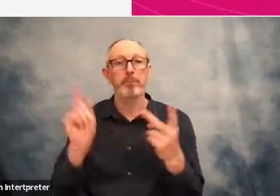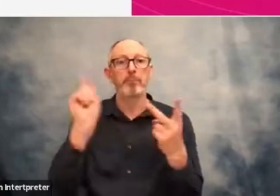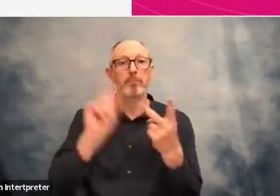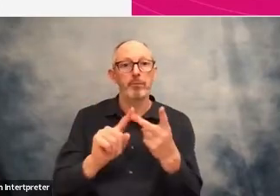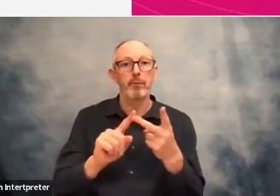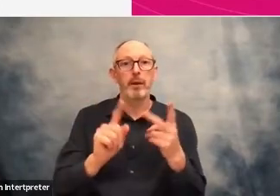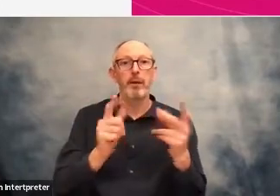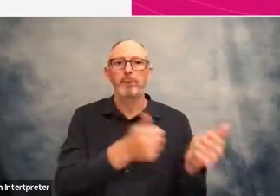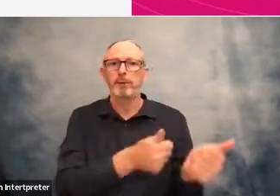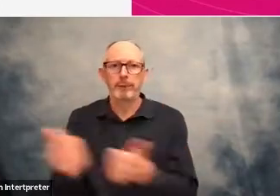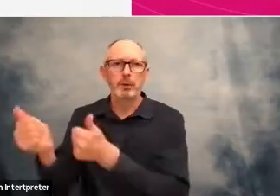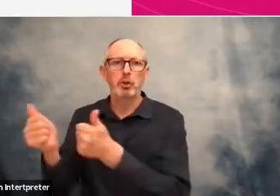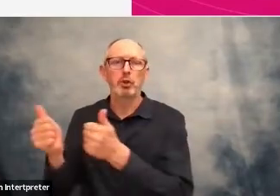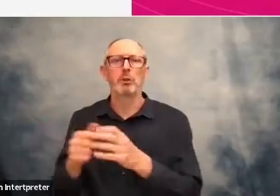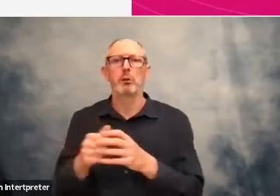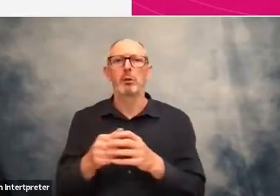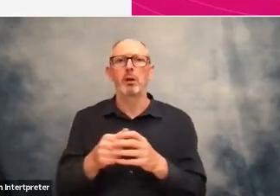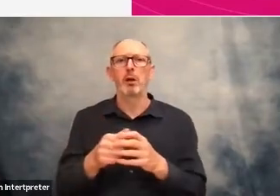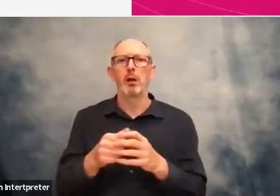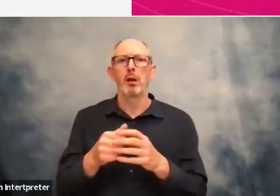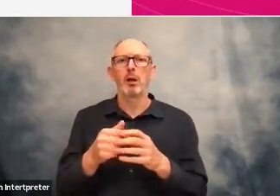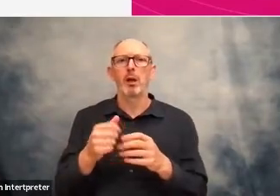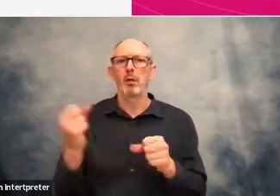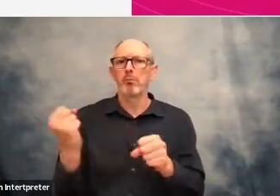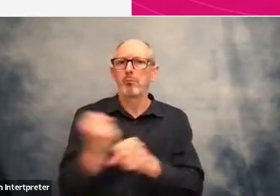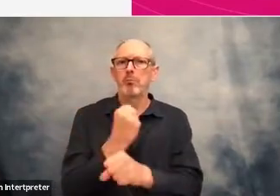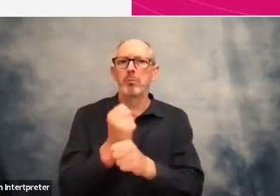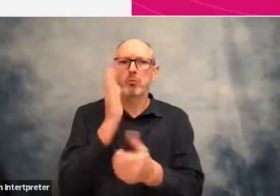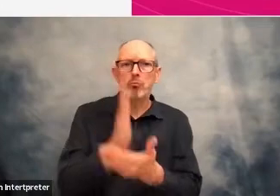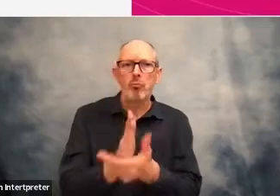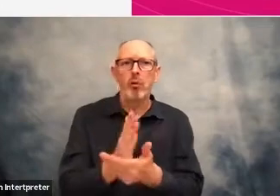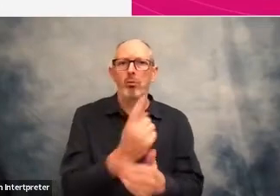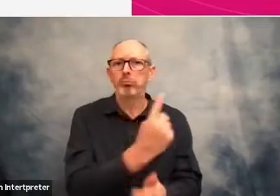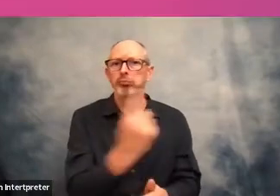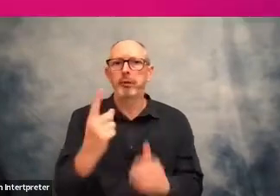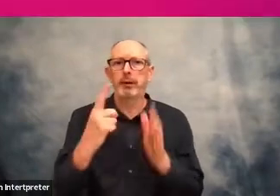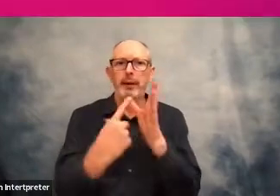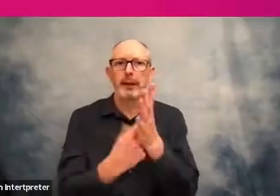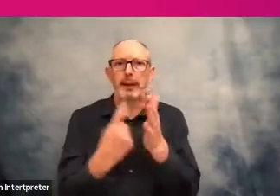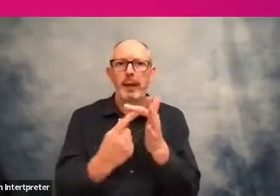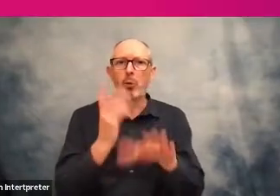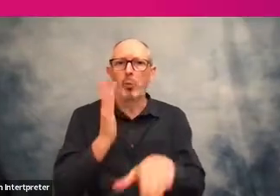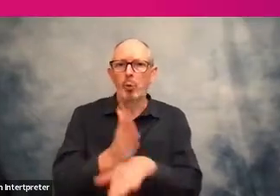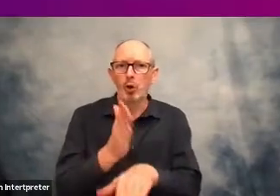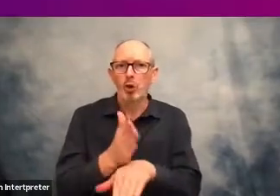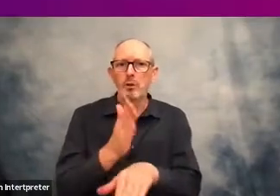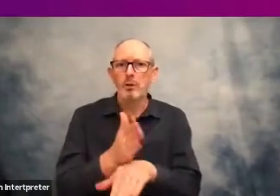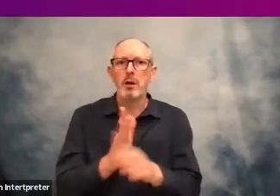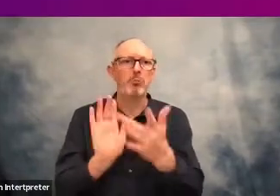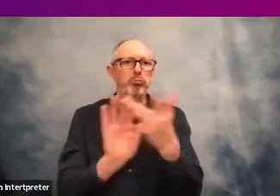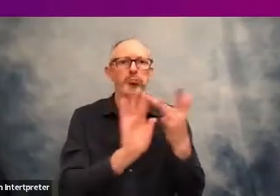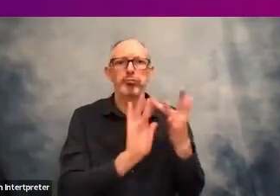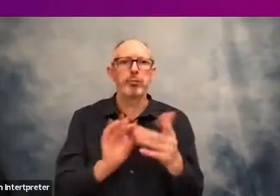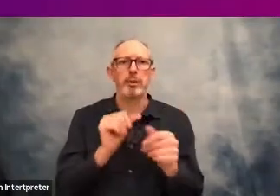efficiency, reducing the administrative weight on care workers so that more of their time reaches the people they care for.